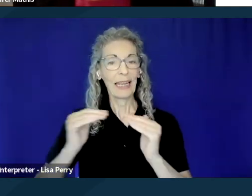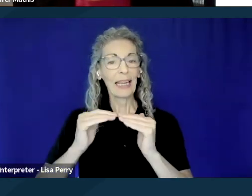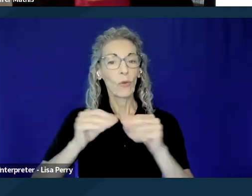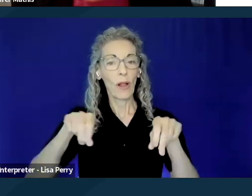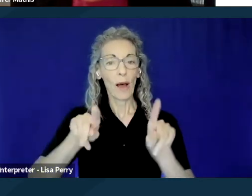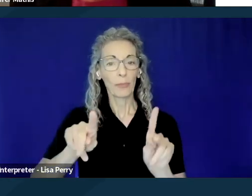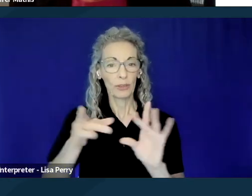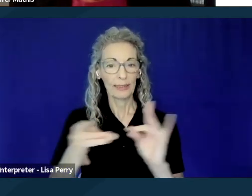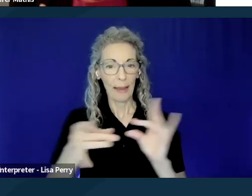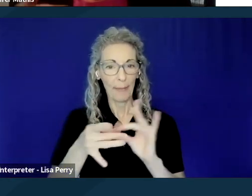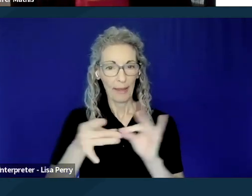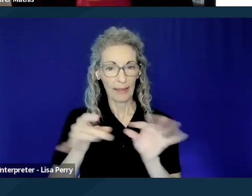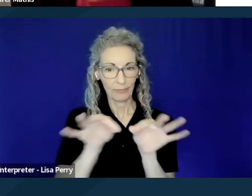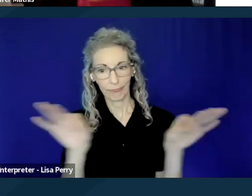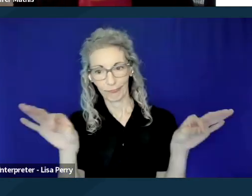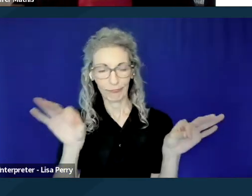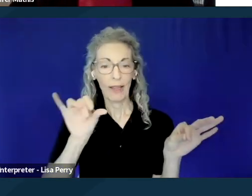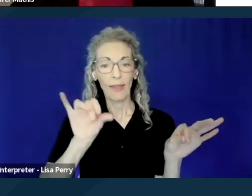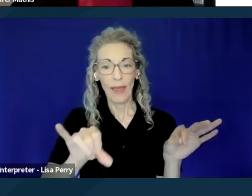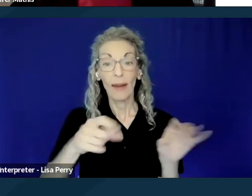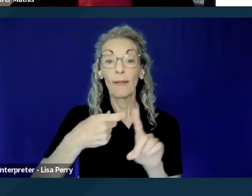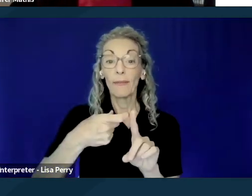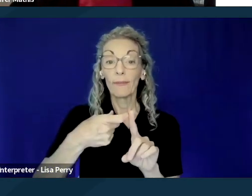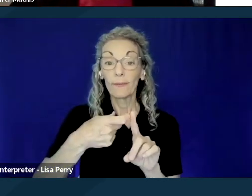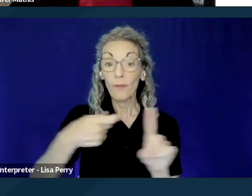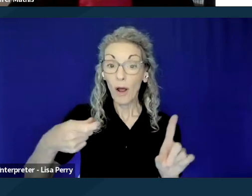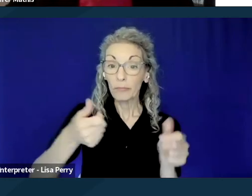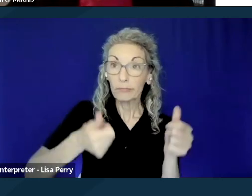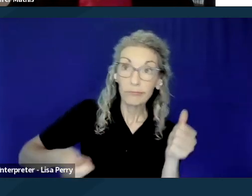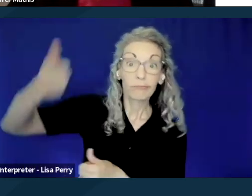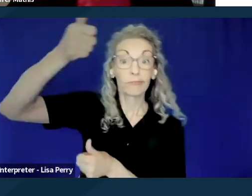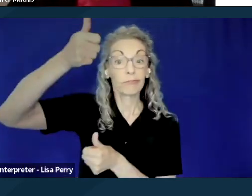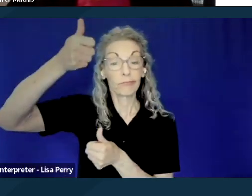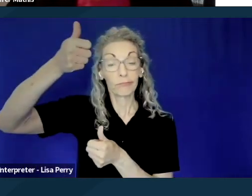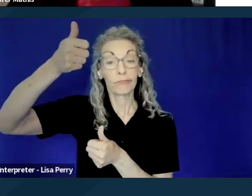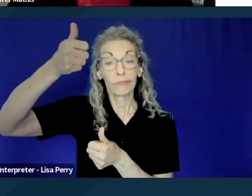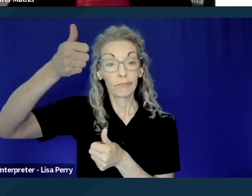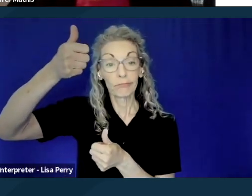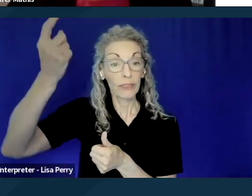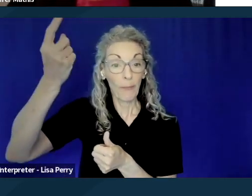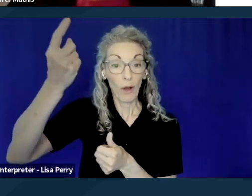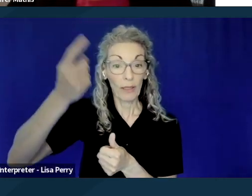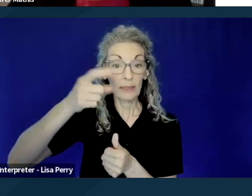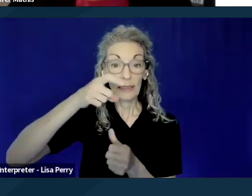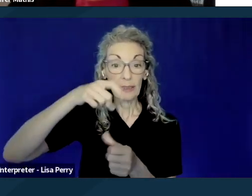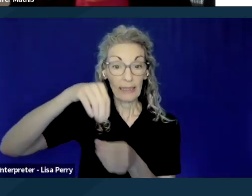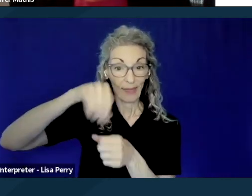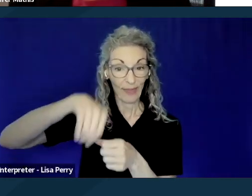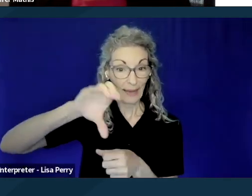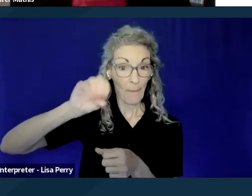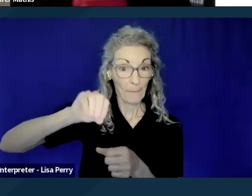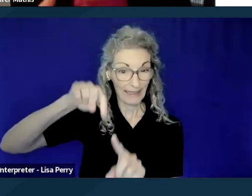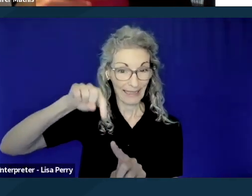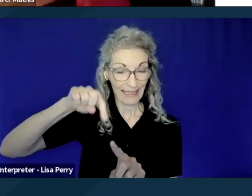statement that is from somebody high up in the company and the